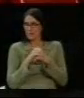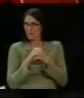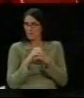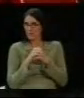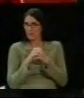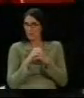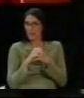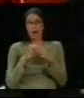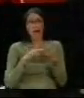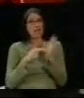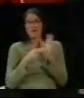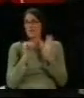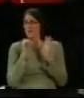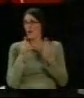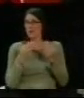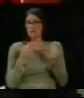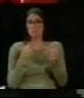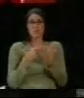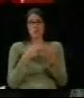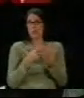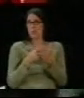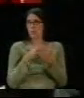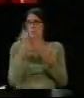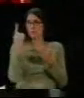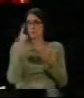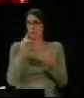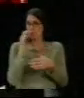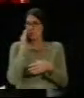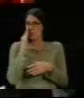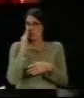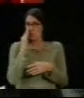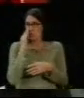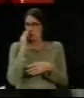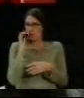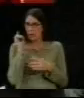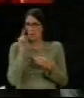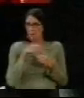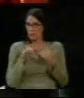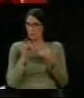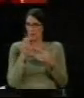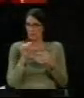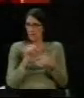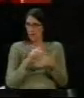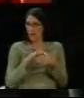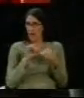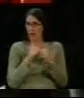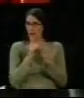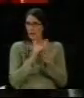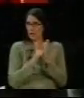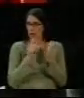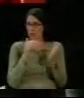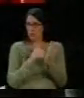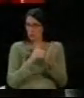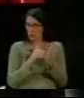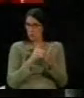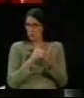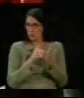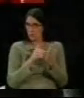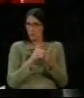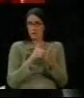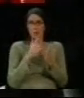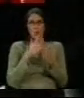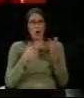I mean, if you're not going to be spending the money for. Until you find out how this lawsuit goes down.